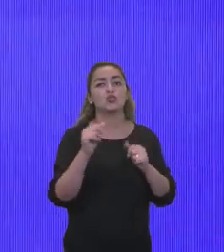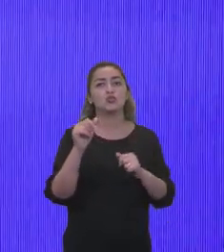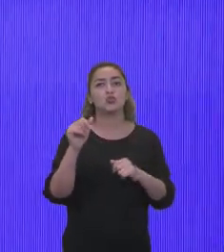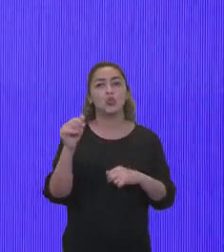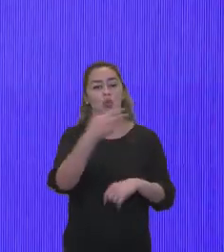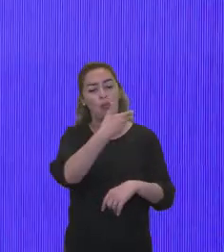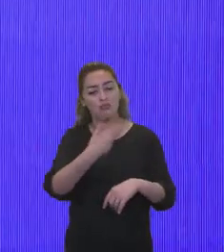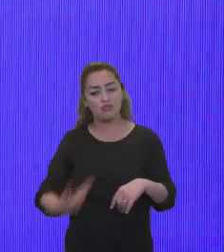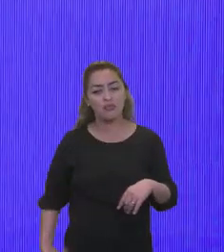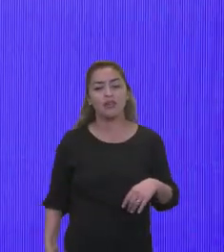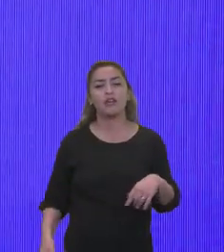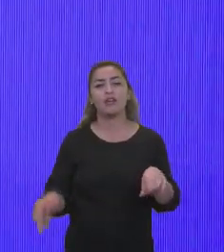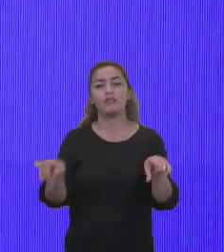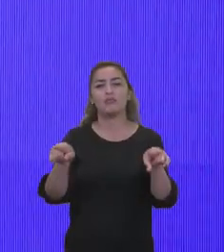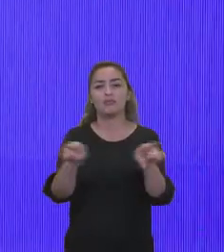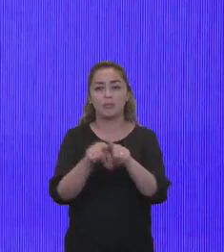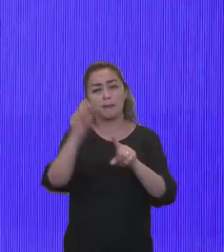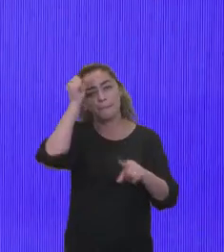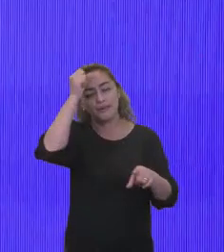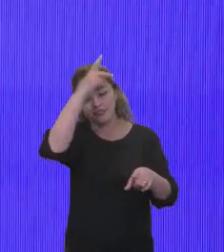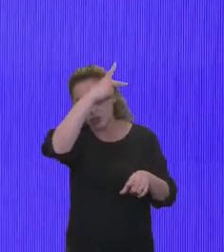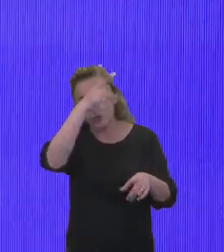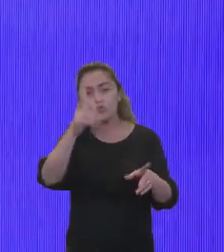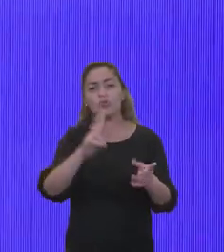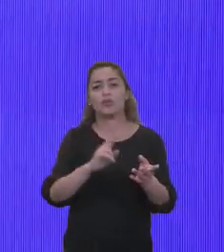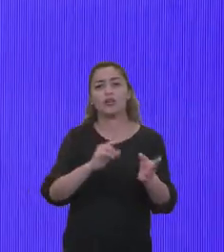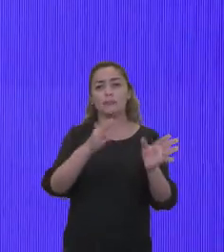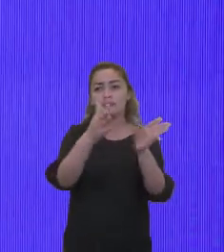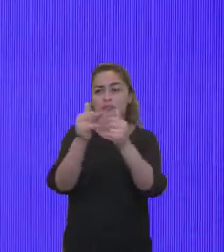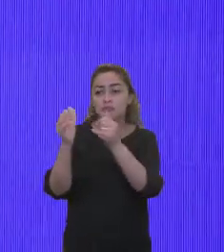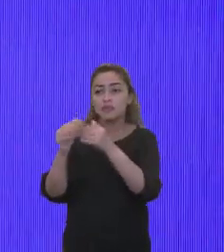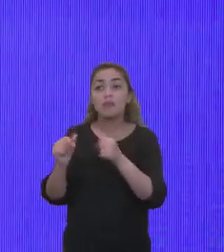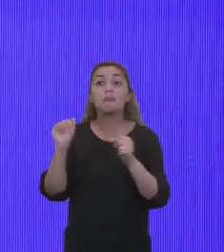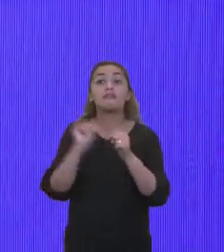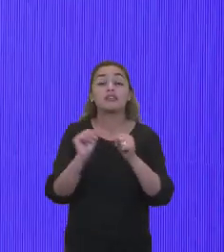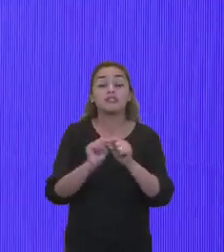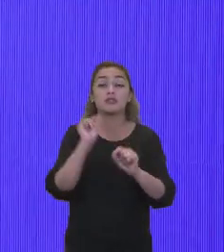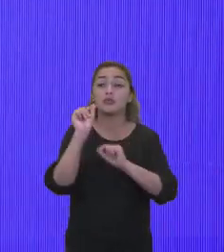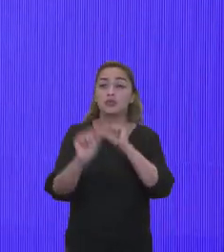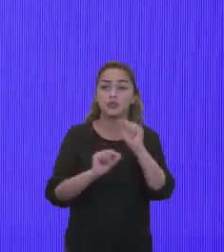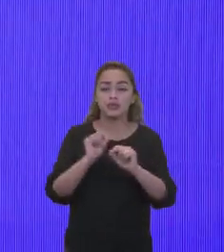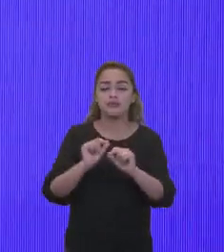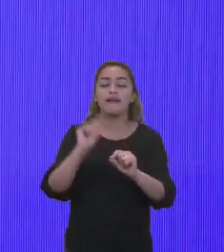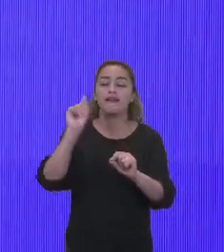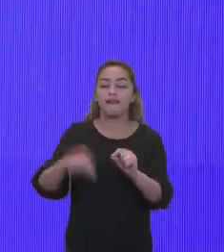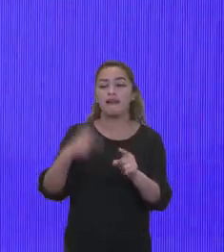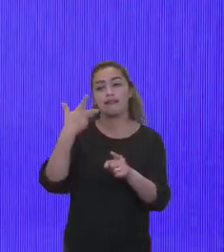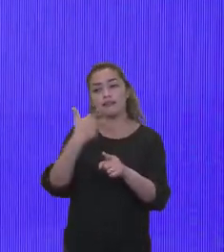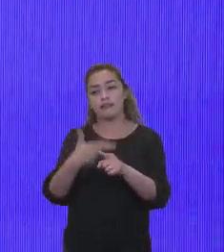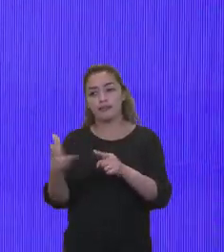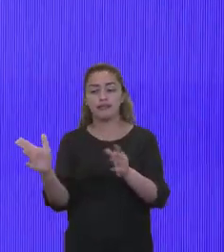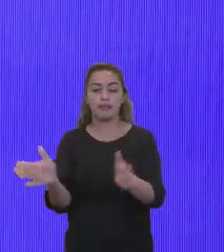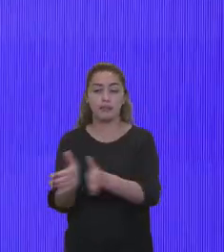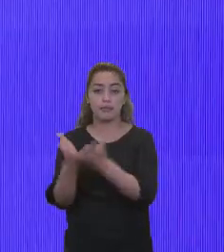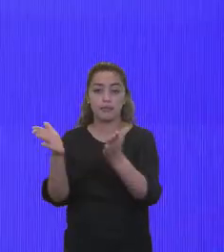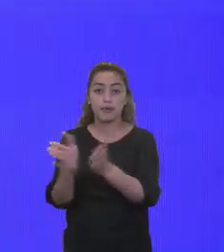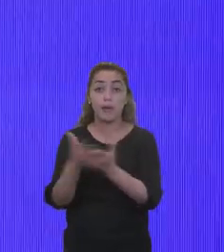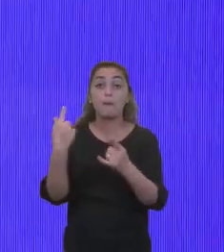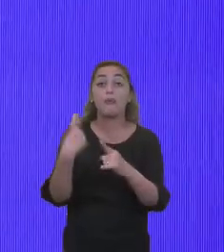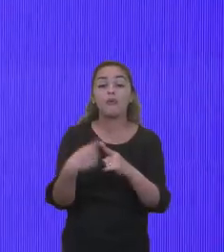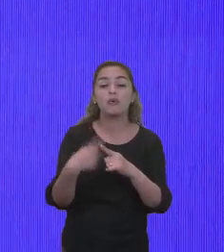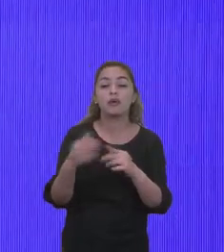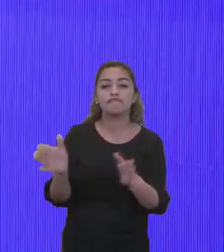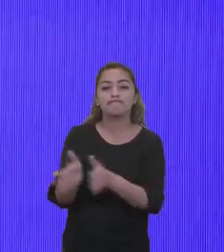put their hands in their pockets, in the city halls, in the governments, to do what's right to be done. Poverty and inequality are